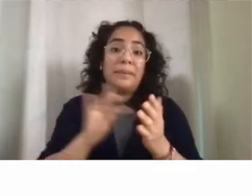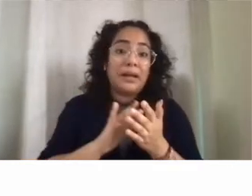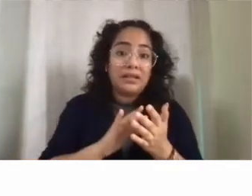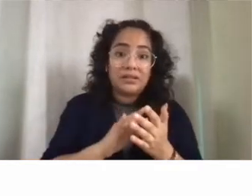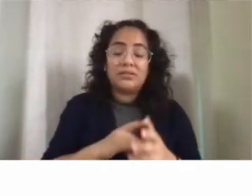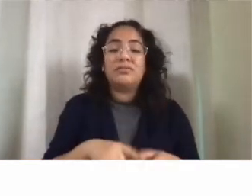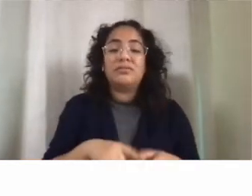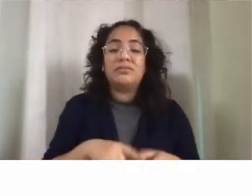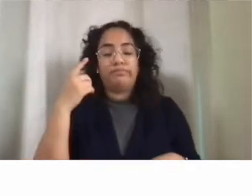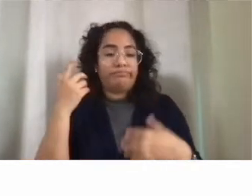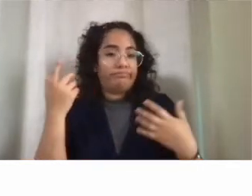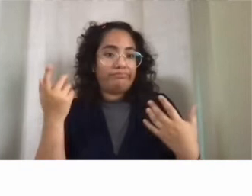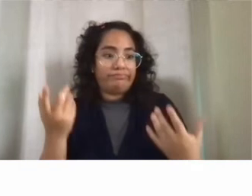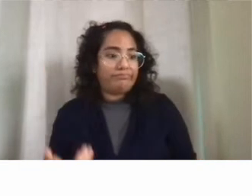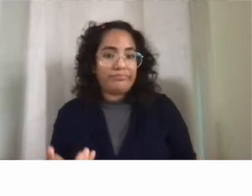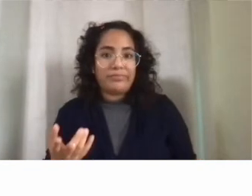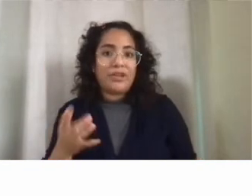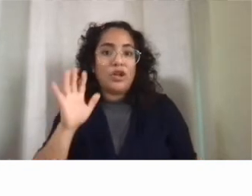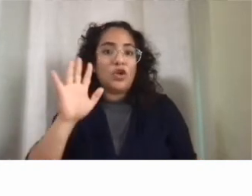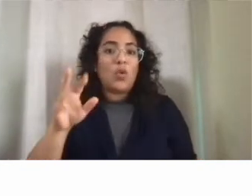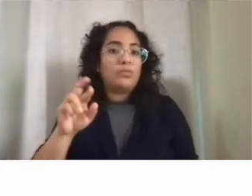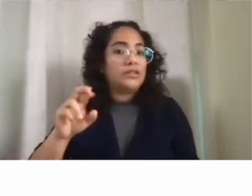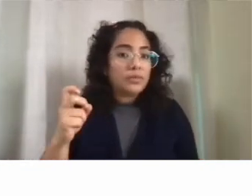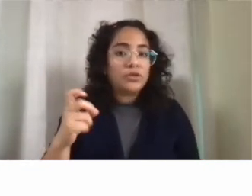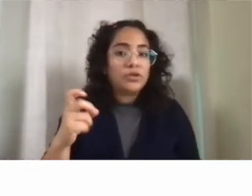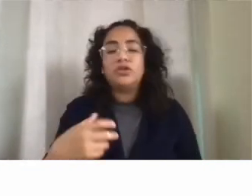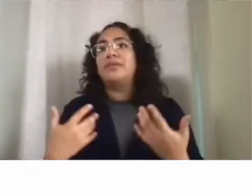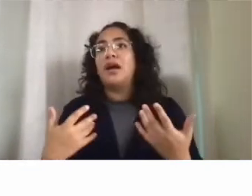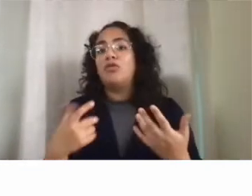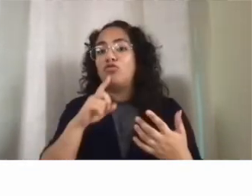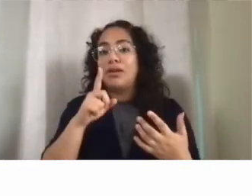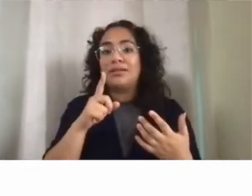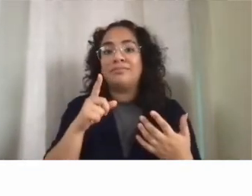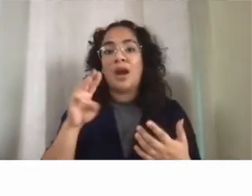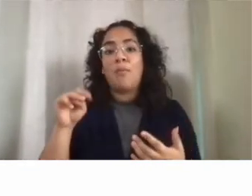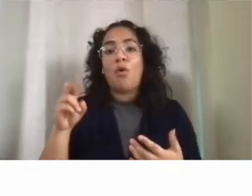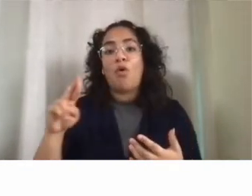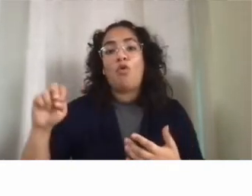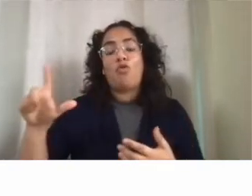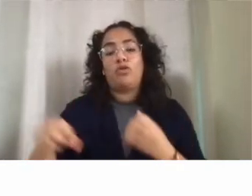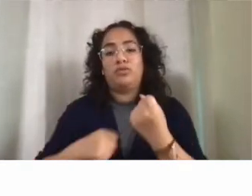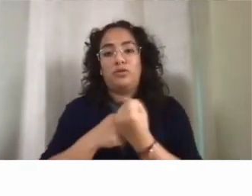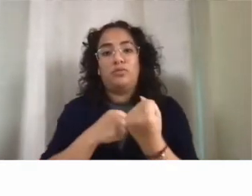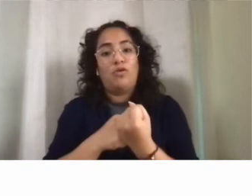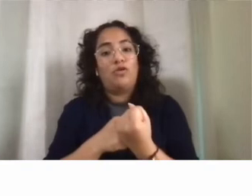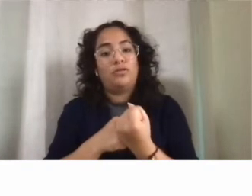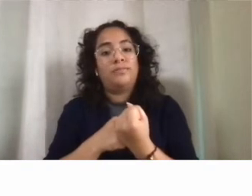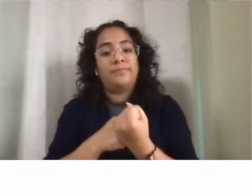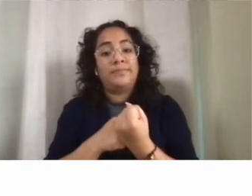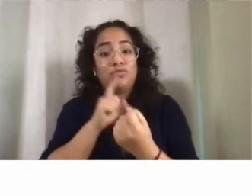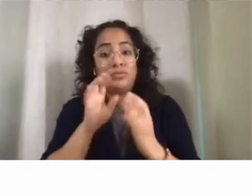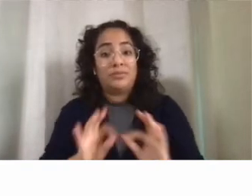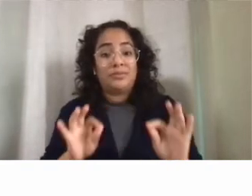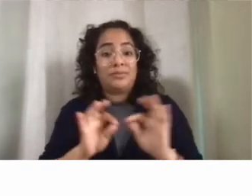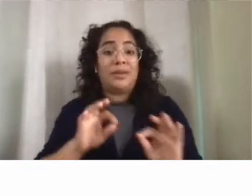pickup for your prescriptions. And moral support is really important, right? If you get a